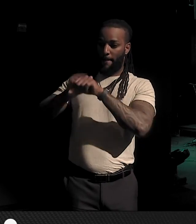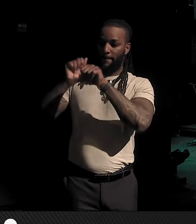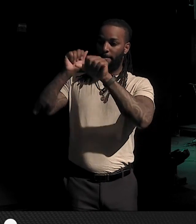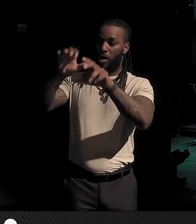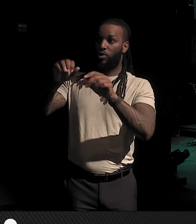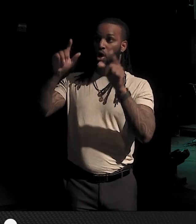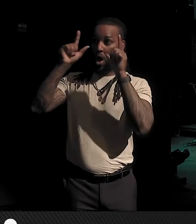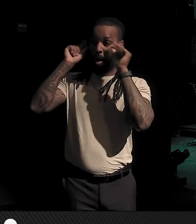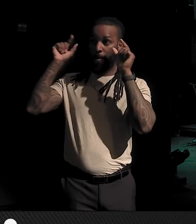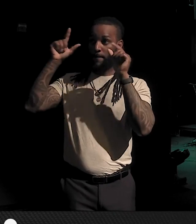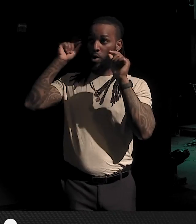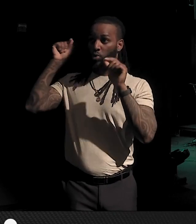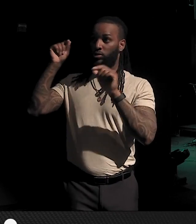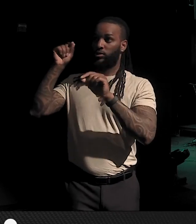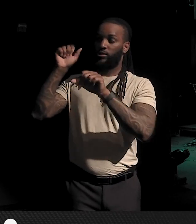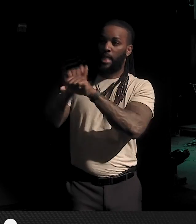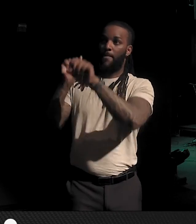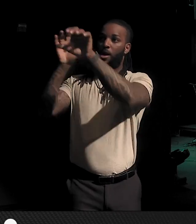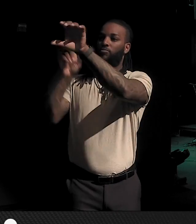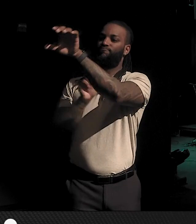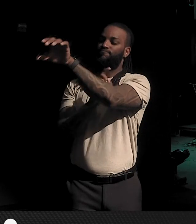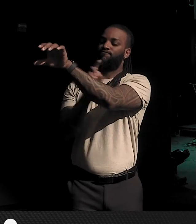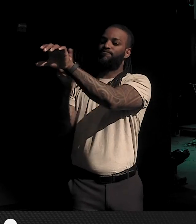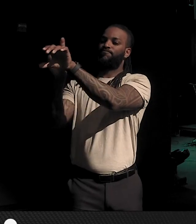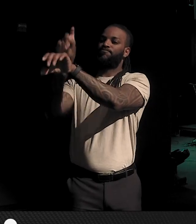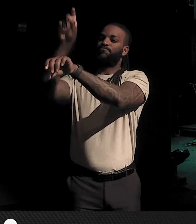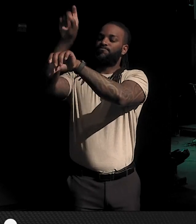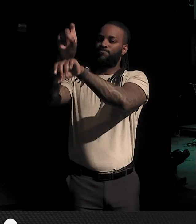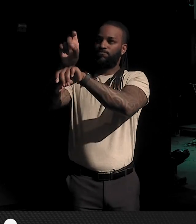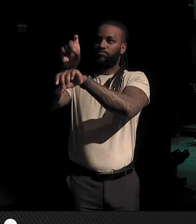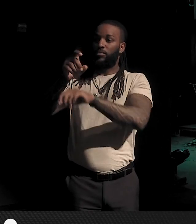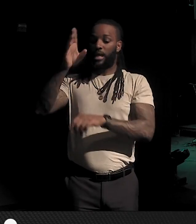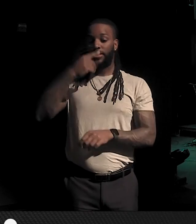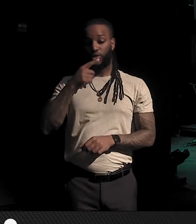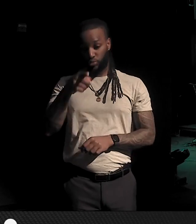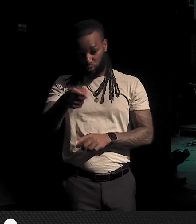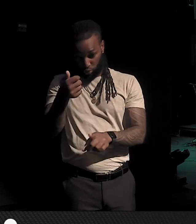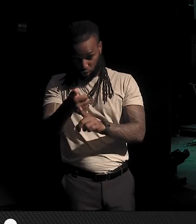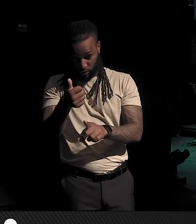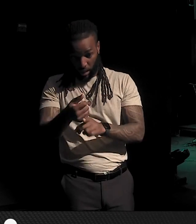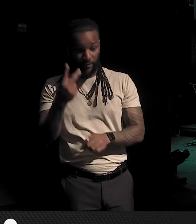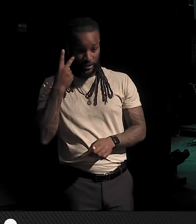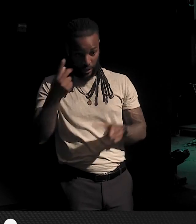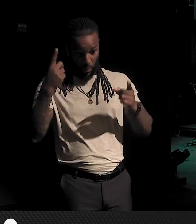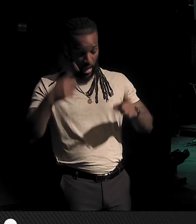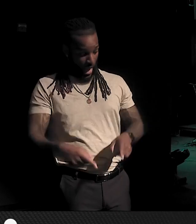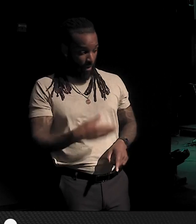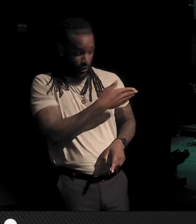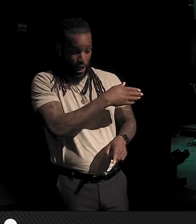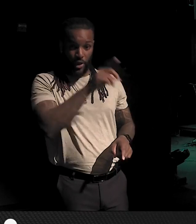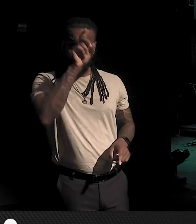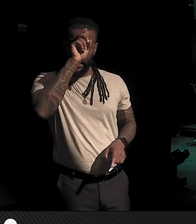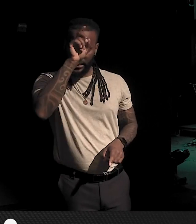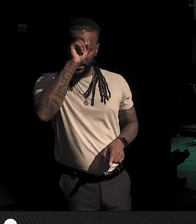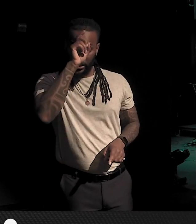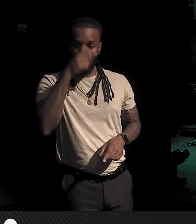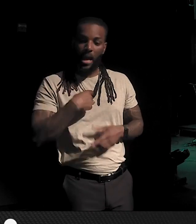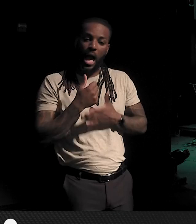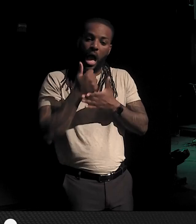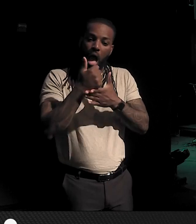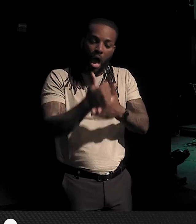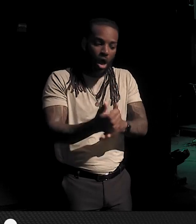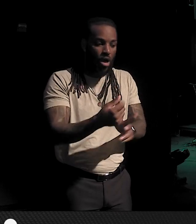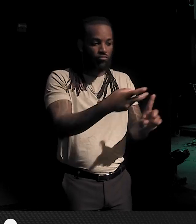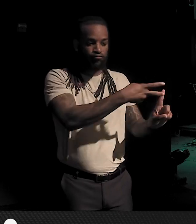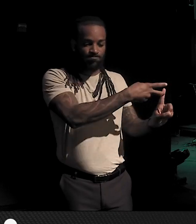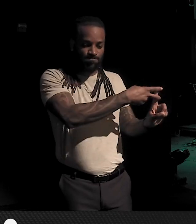that mountain, and in Exodus 19, God says, you yourselves have seen what I did in Egypt, how I carried you